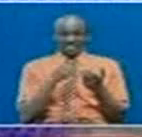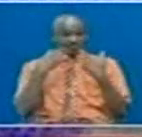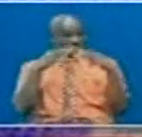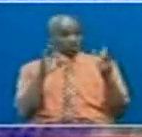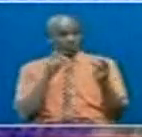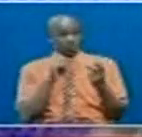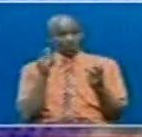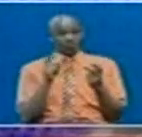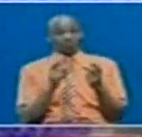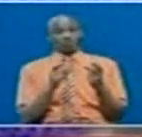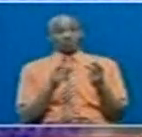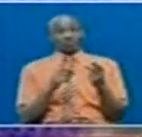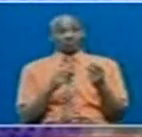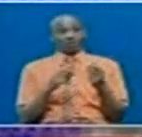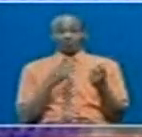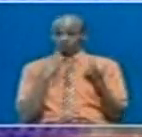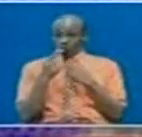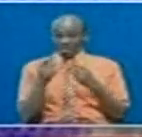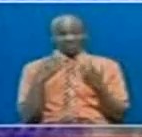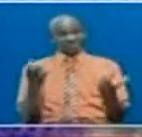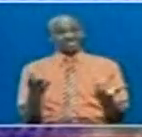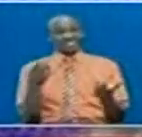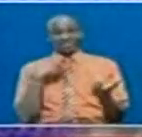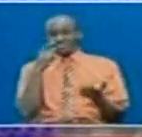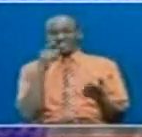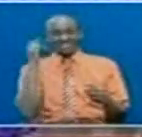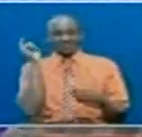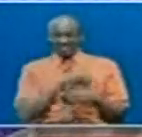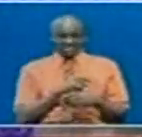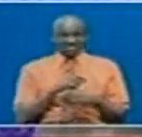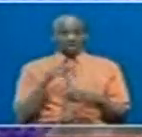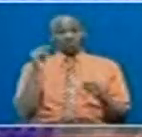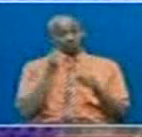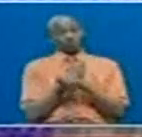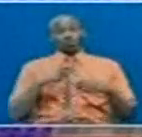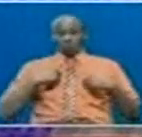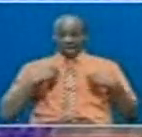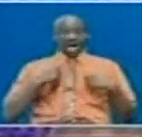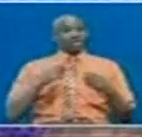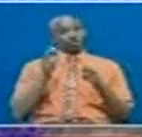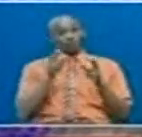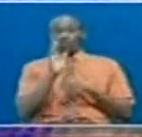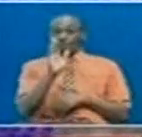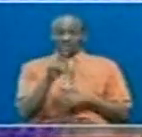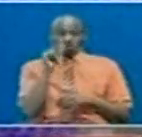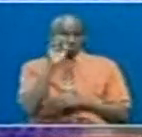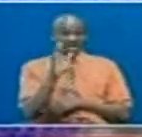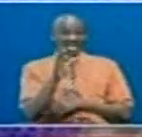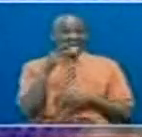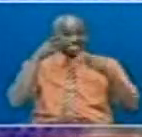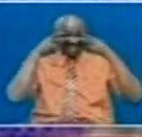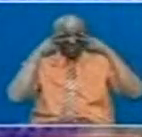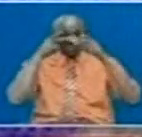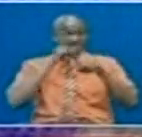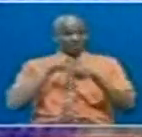the three of us to sit here and talk. It means the end of the freedom to wear what you want to wear. I mean, Al-Shabaab, when